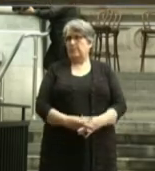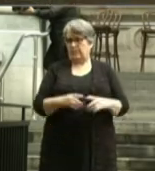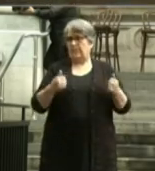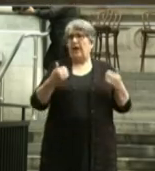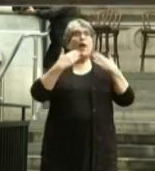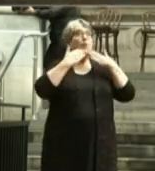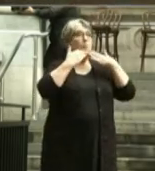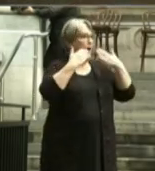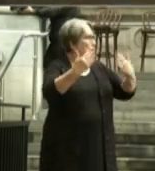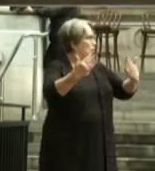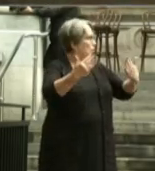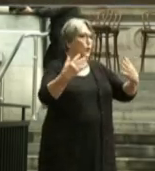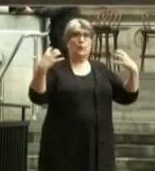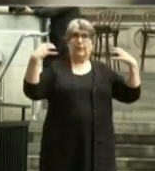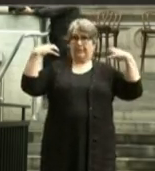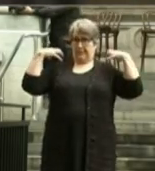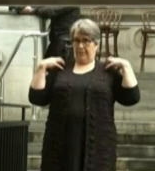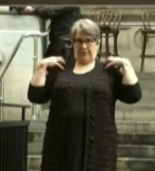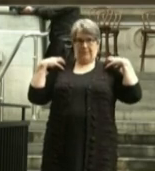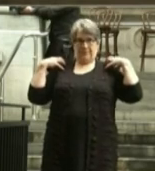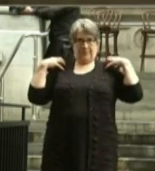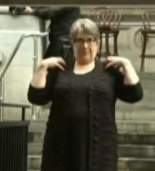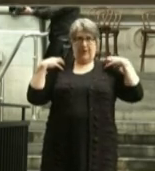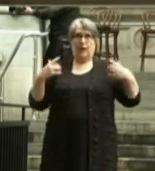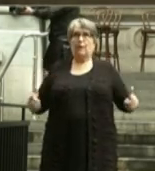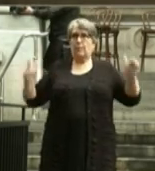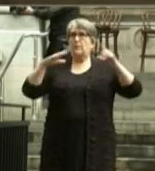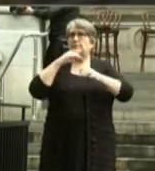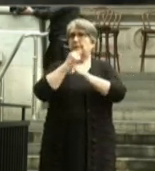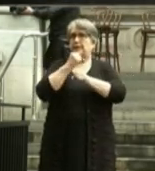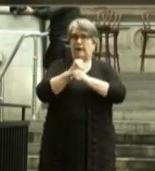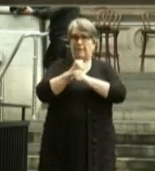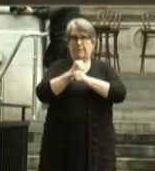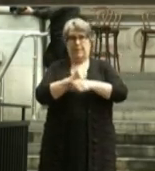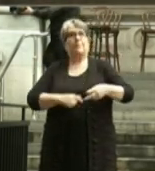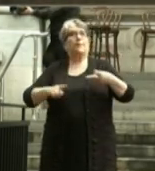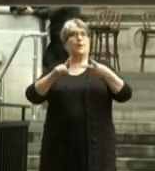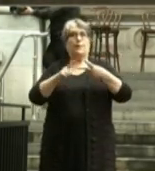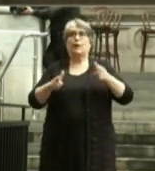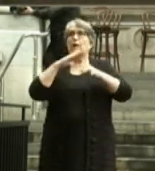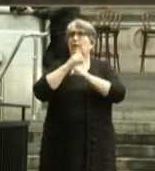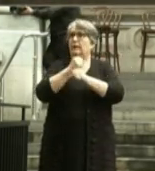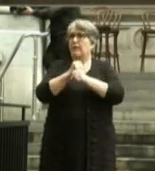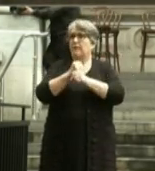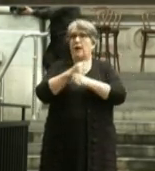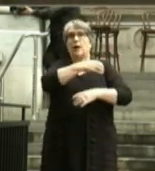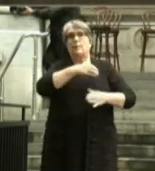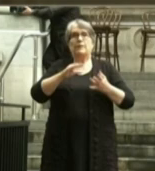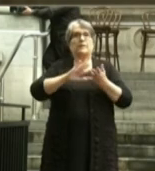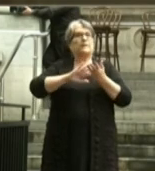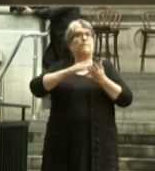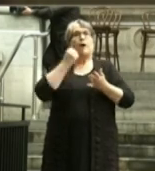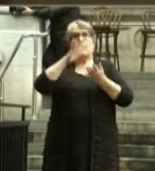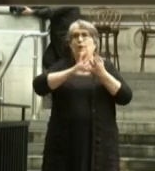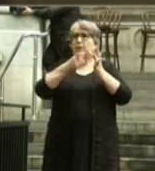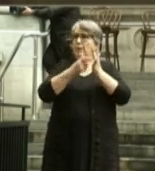Thank you, Your Excellency. Your Excellency, Premier, Deputy Premier, Minister for Aboriginal Affairs, First Nations